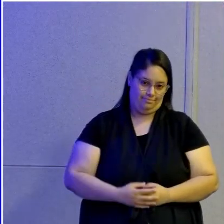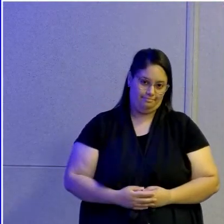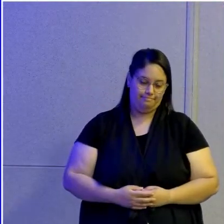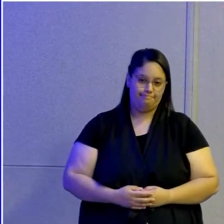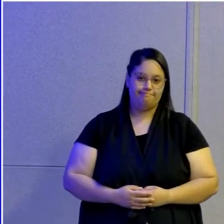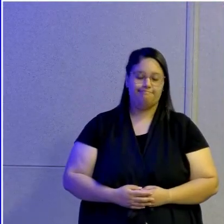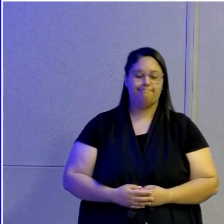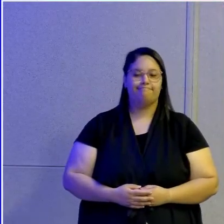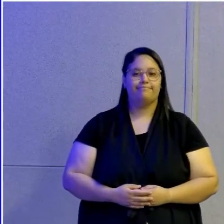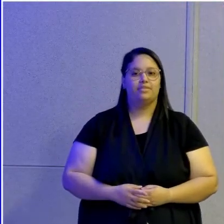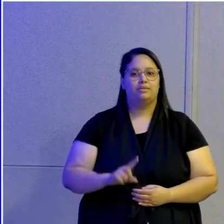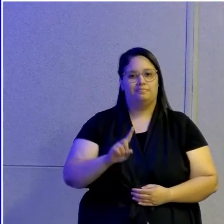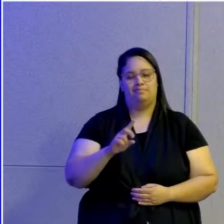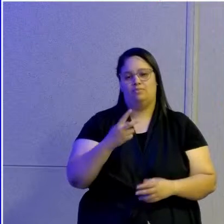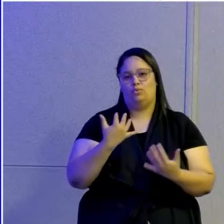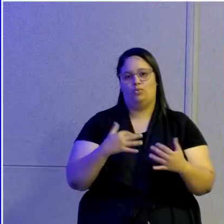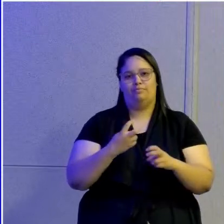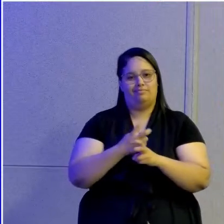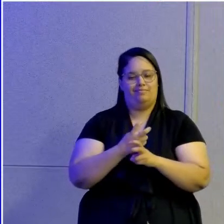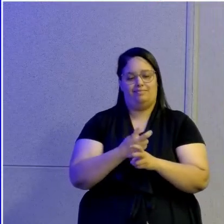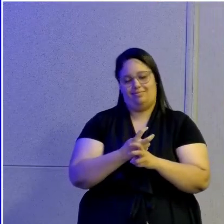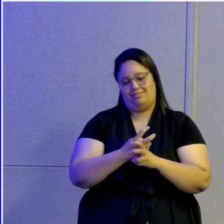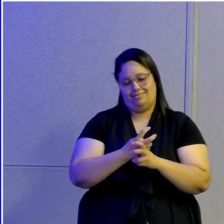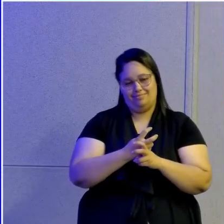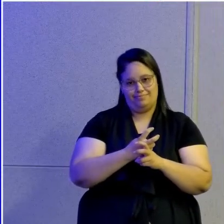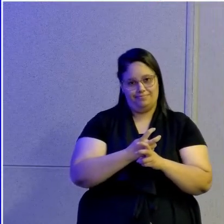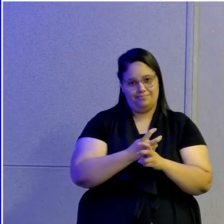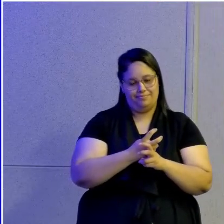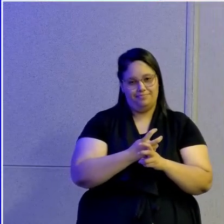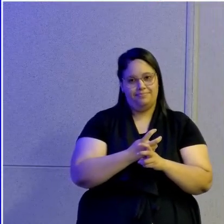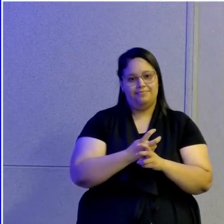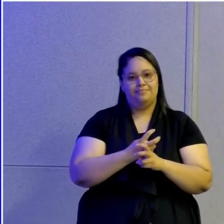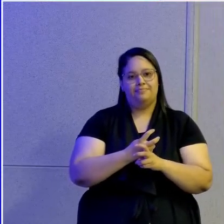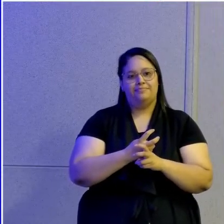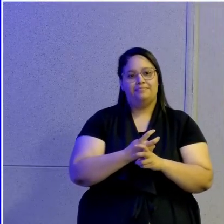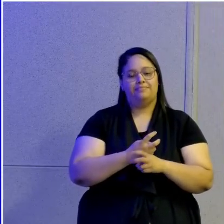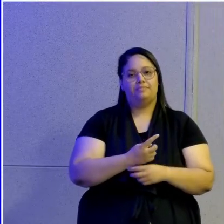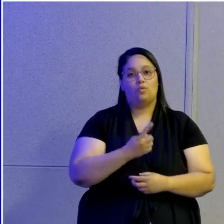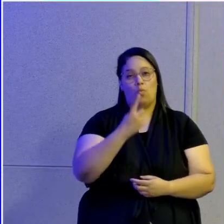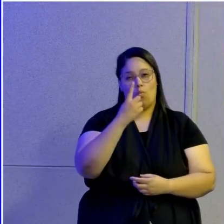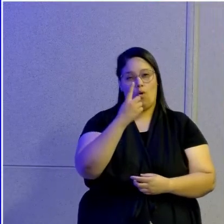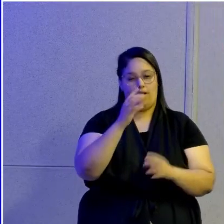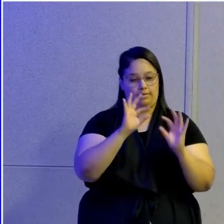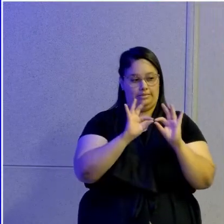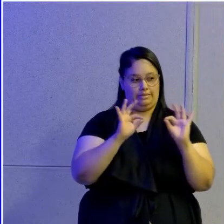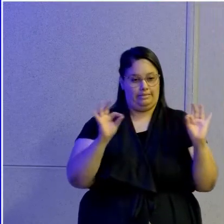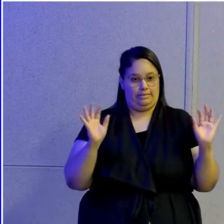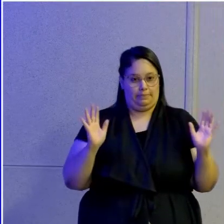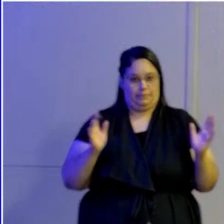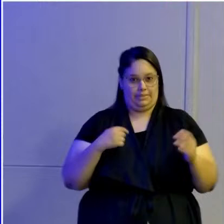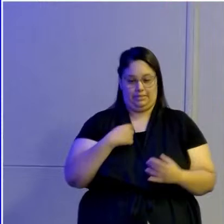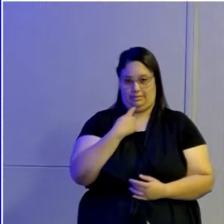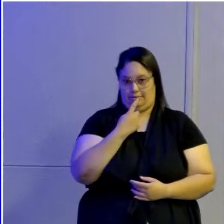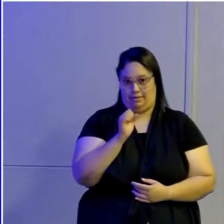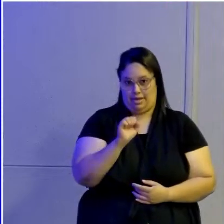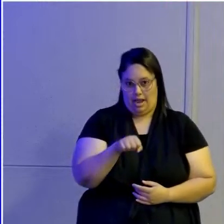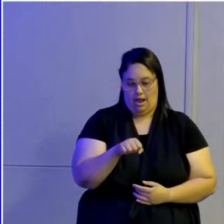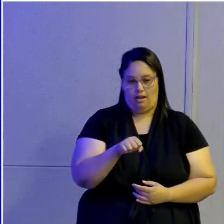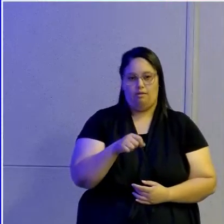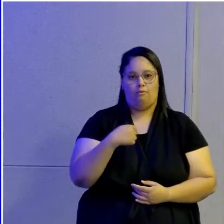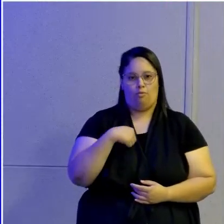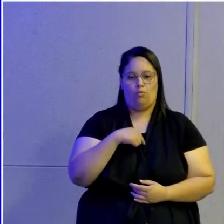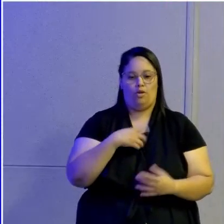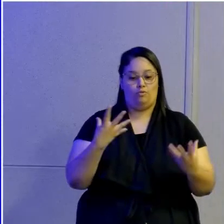but I think it would be very difficult. The only sentence that I would mention is we are stronger